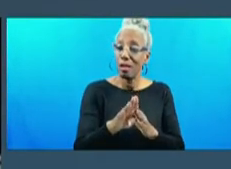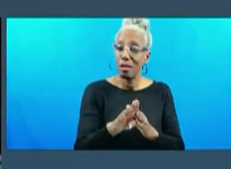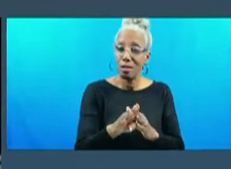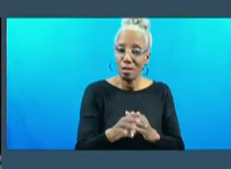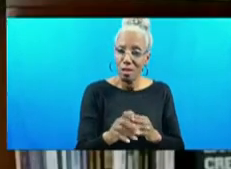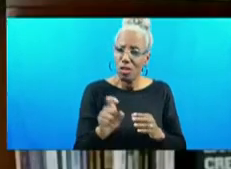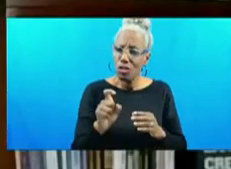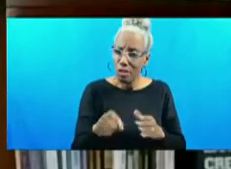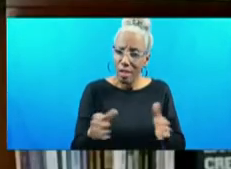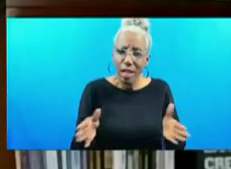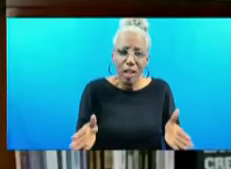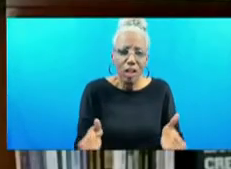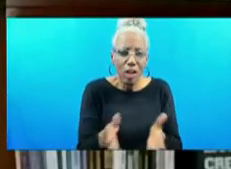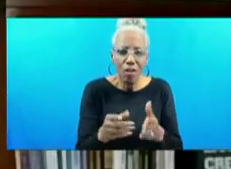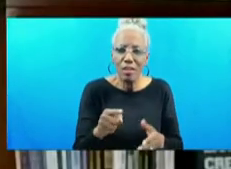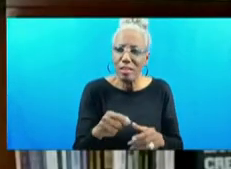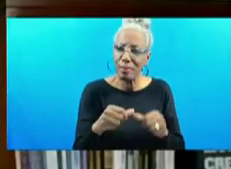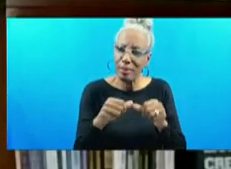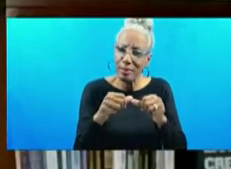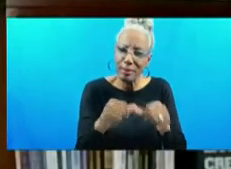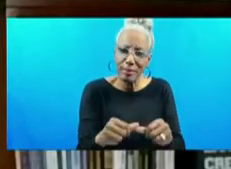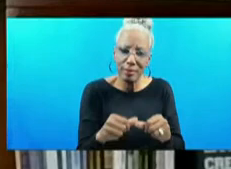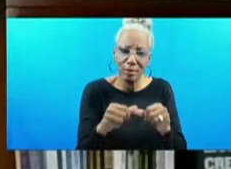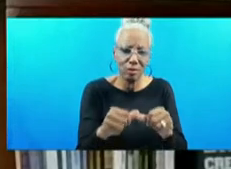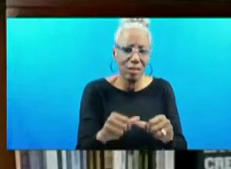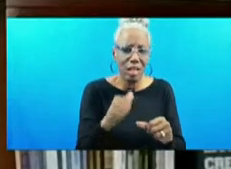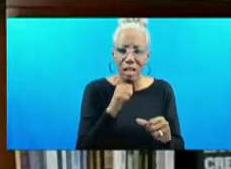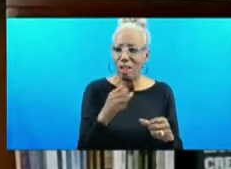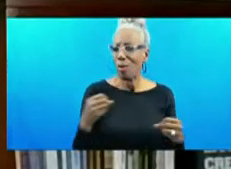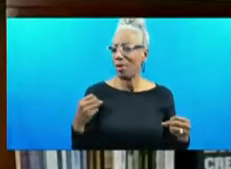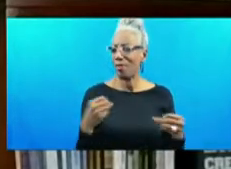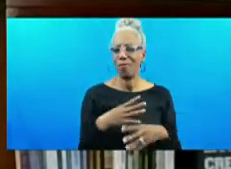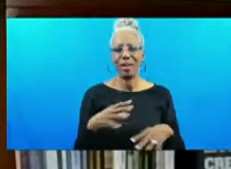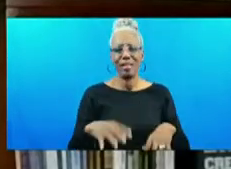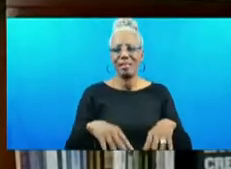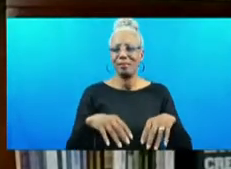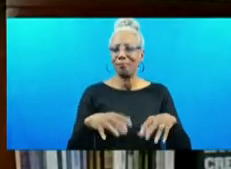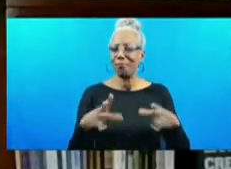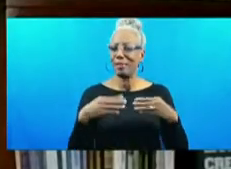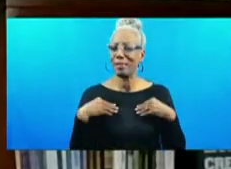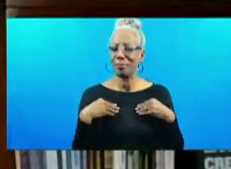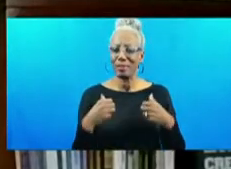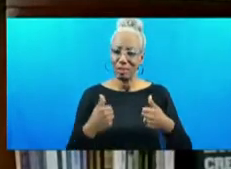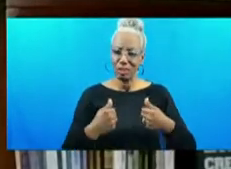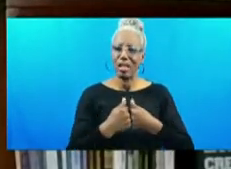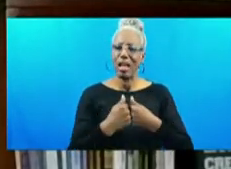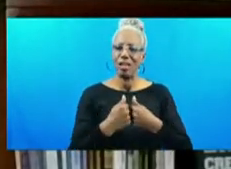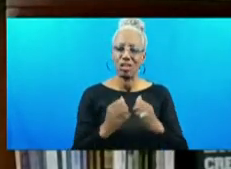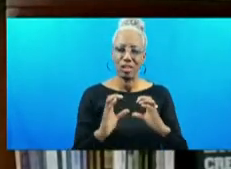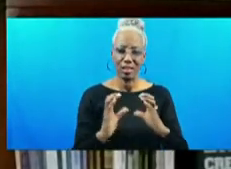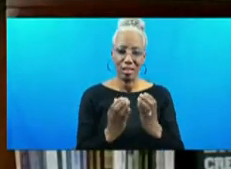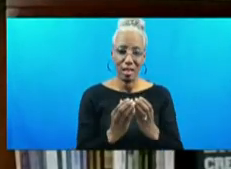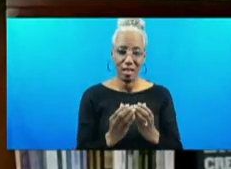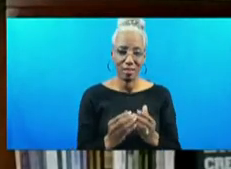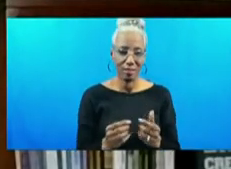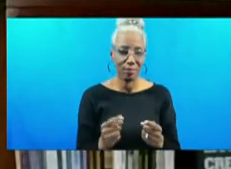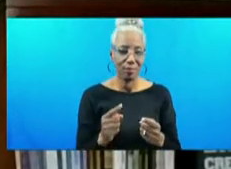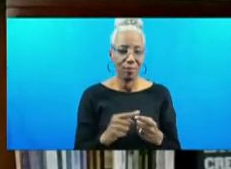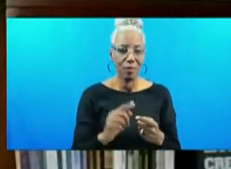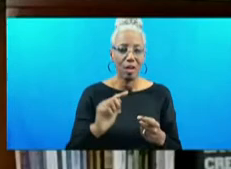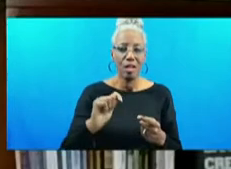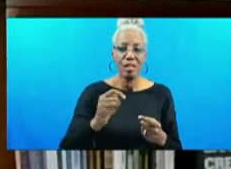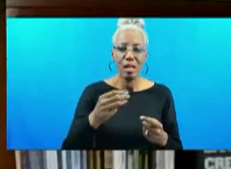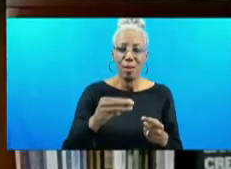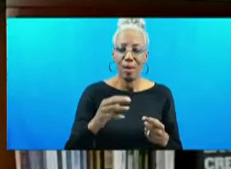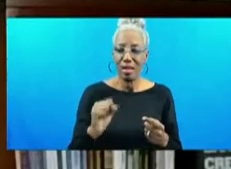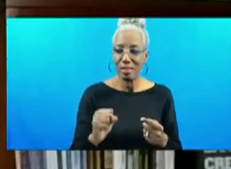continue in that and not be afraid to take that challenge. We have George B. Thomas Learning Academy that we have available on Saturdays,